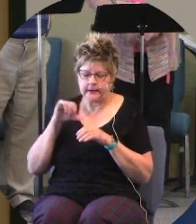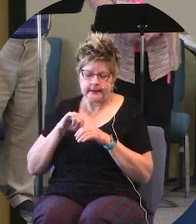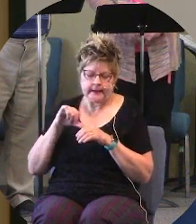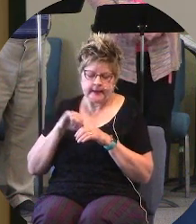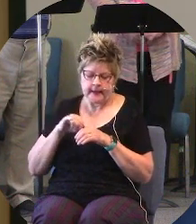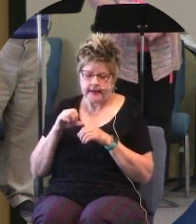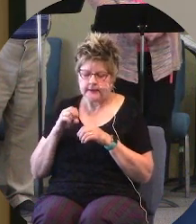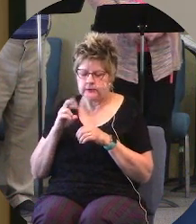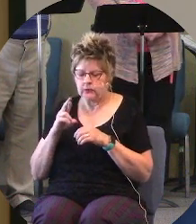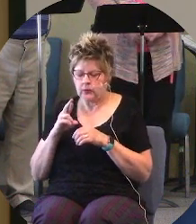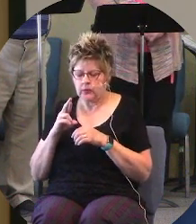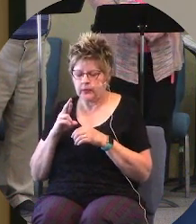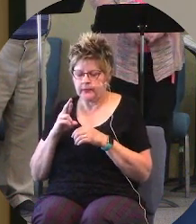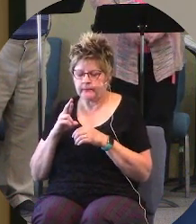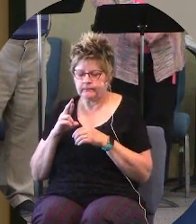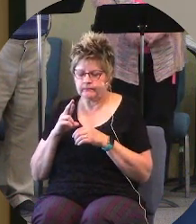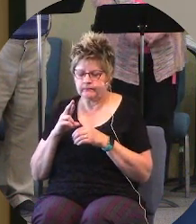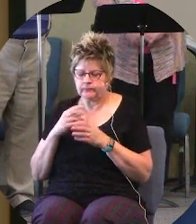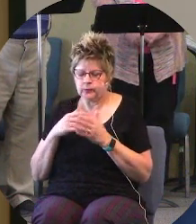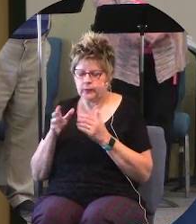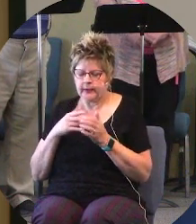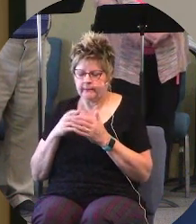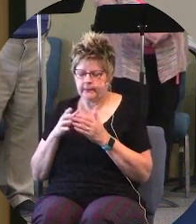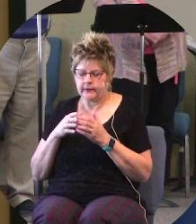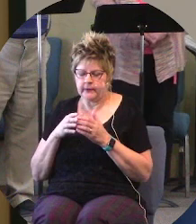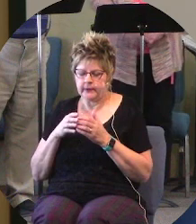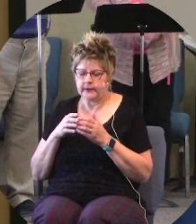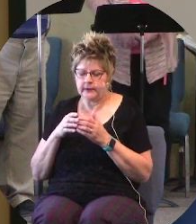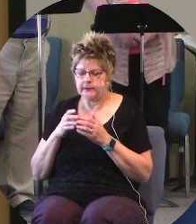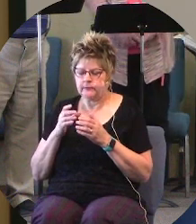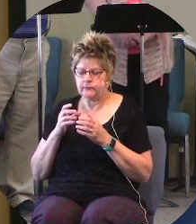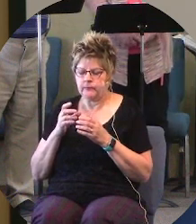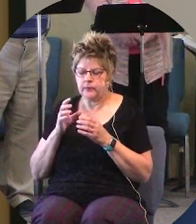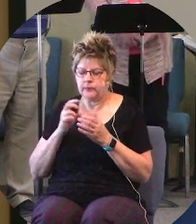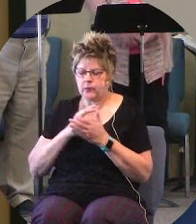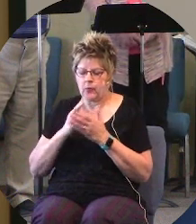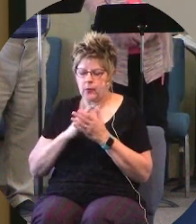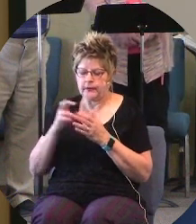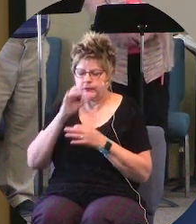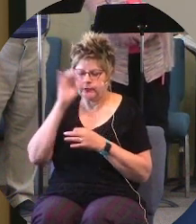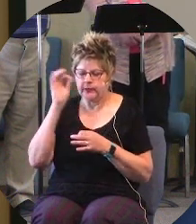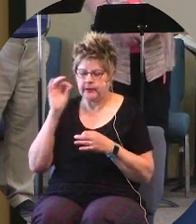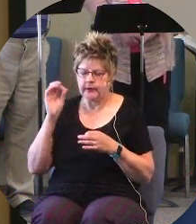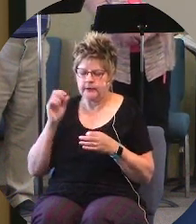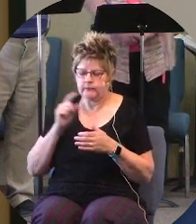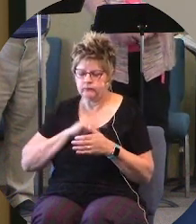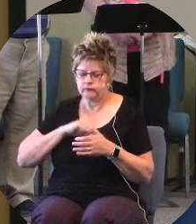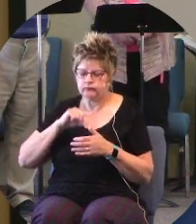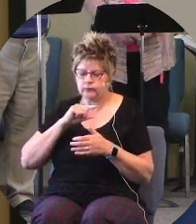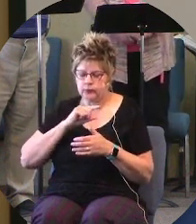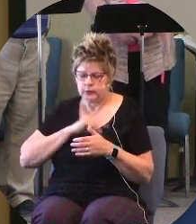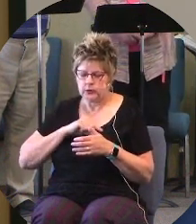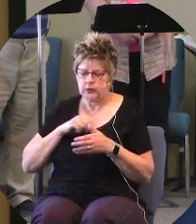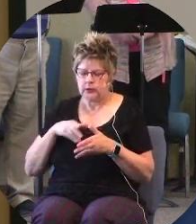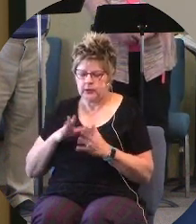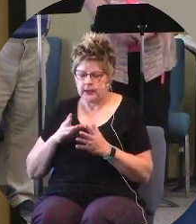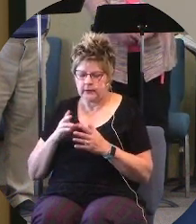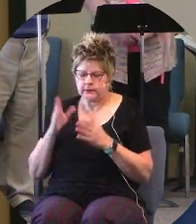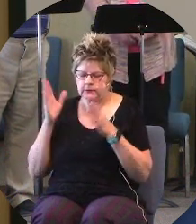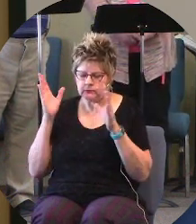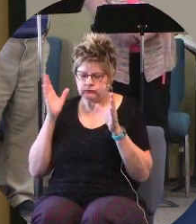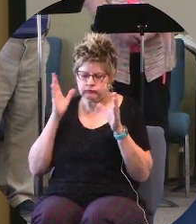than your Holy Spirit stirring in our lives. So, Father, may we tune our hearts and our minds and our